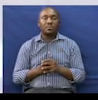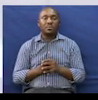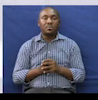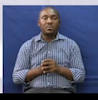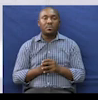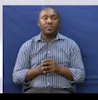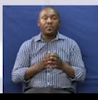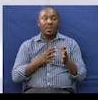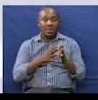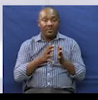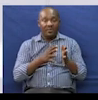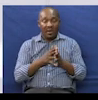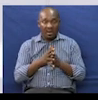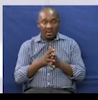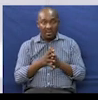Define